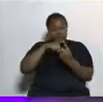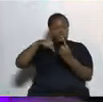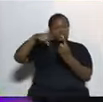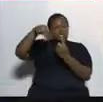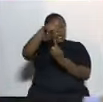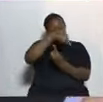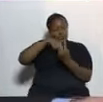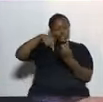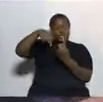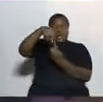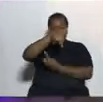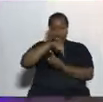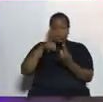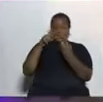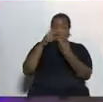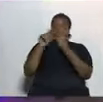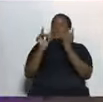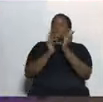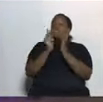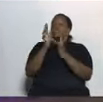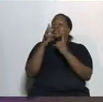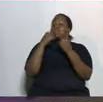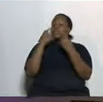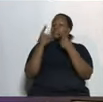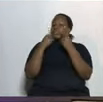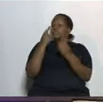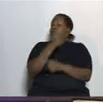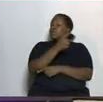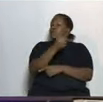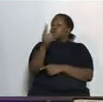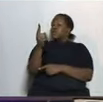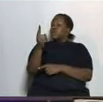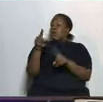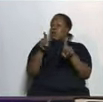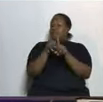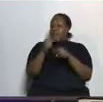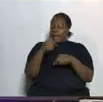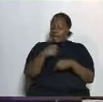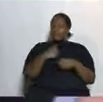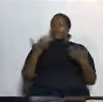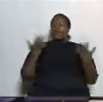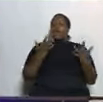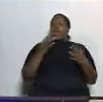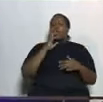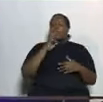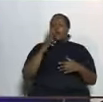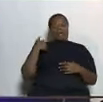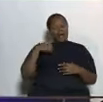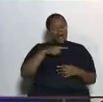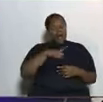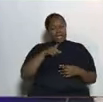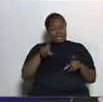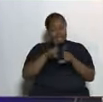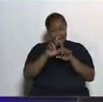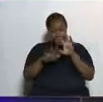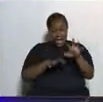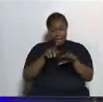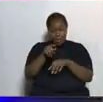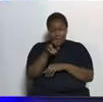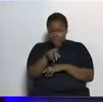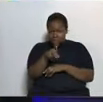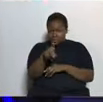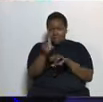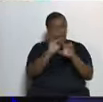Jesus speaks to you and me tonight, wherever we are. We are not caterpillars. And Jesus